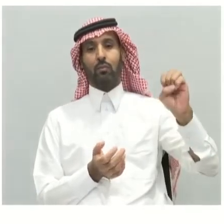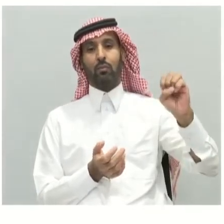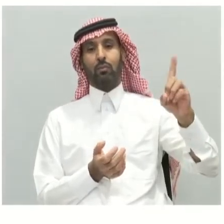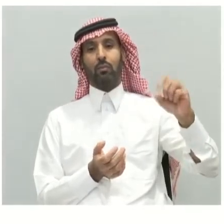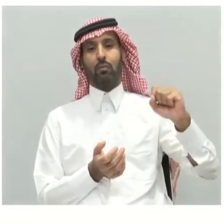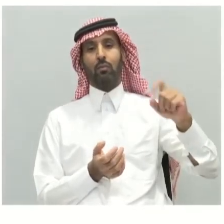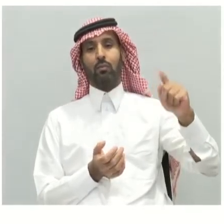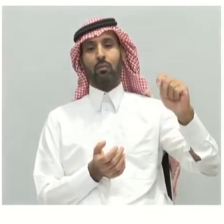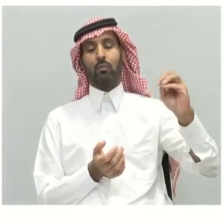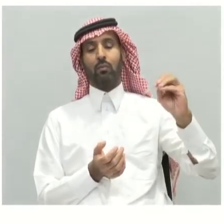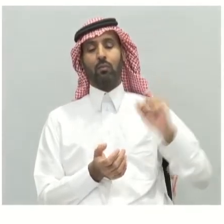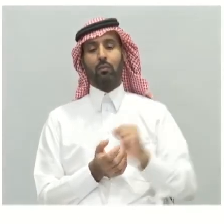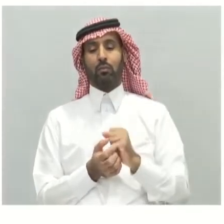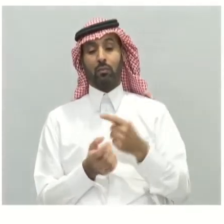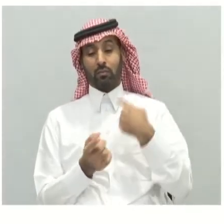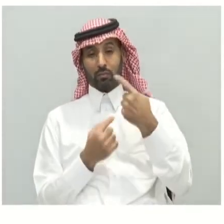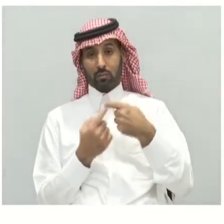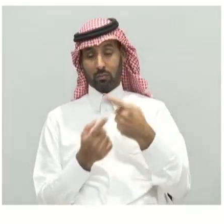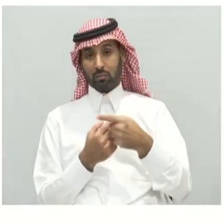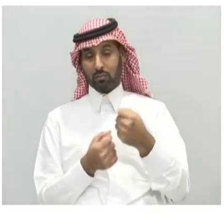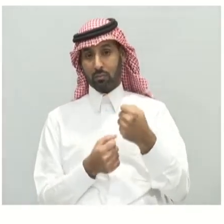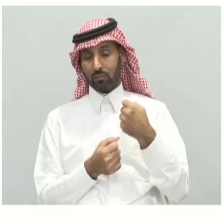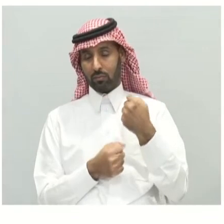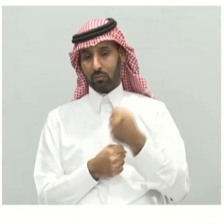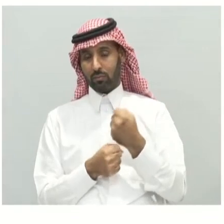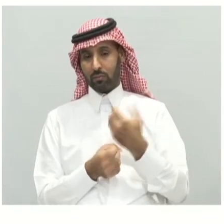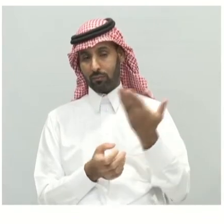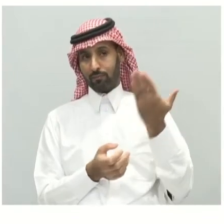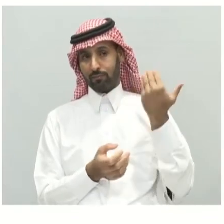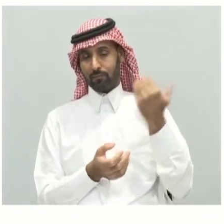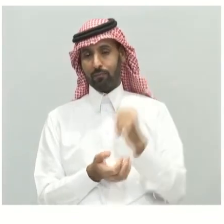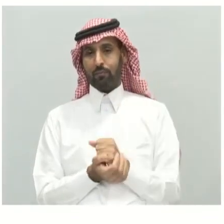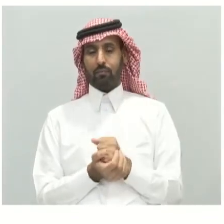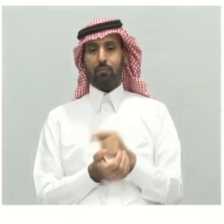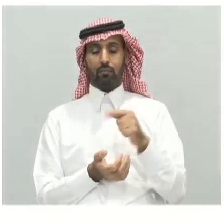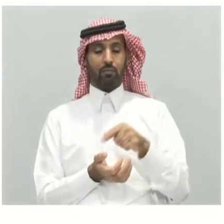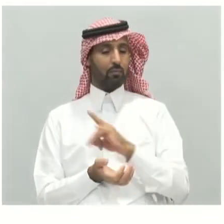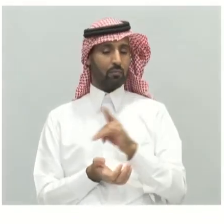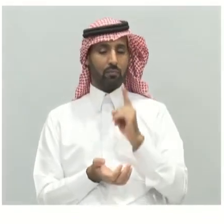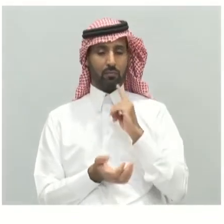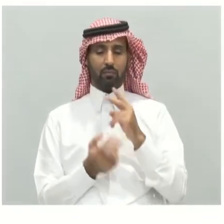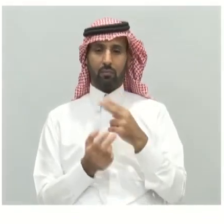about past events, past habitual activities, but now you don't do it